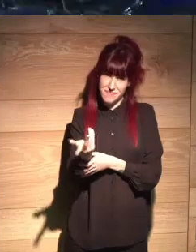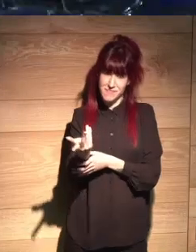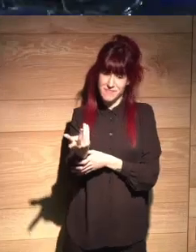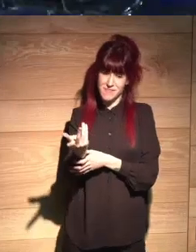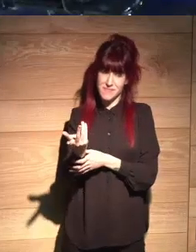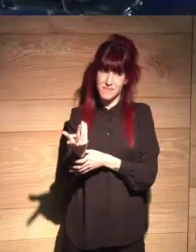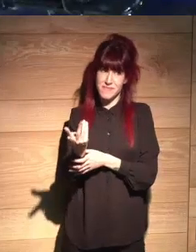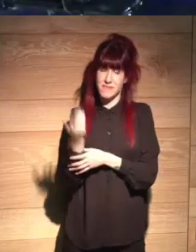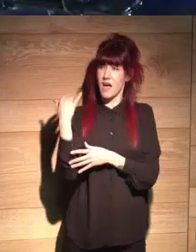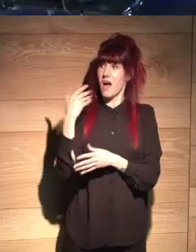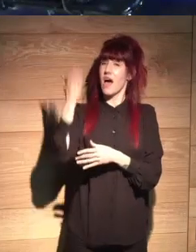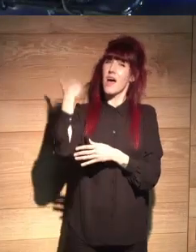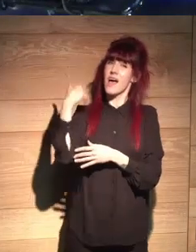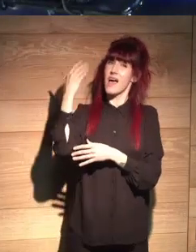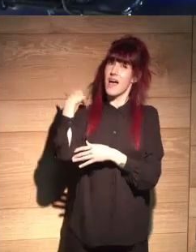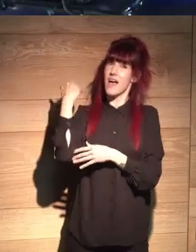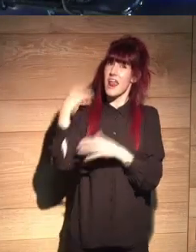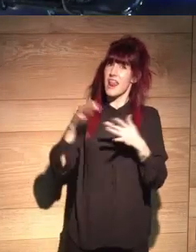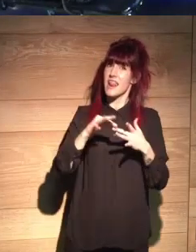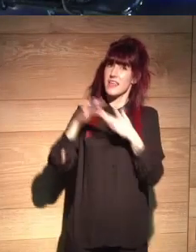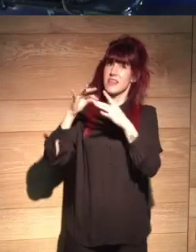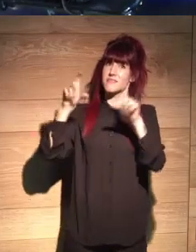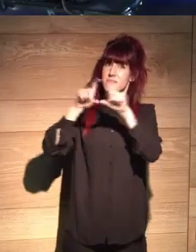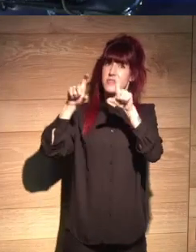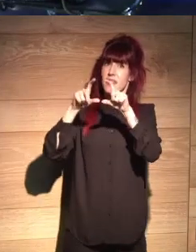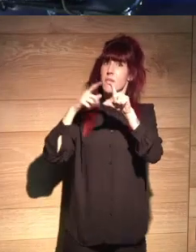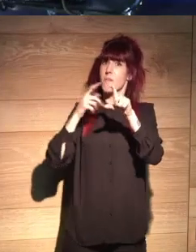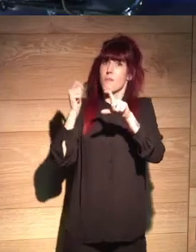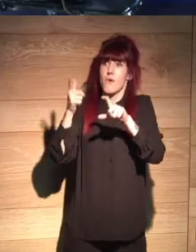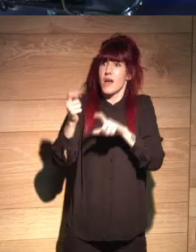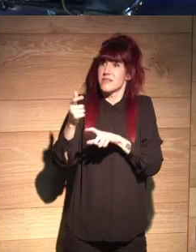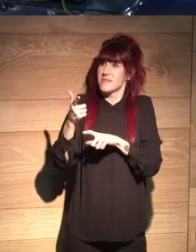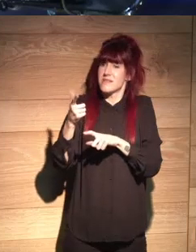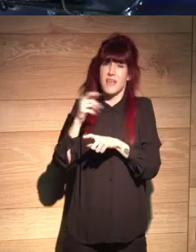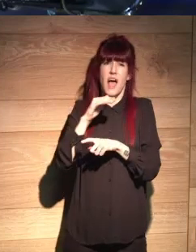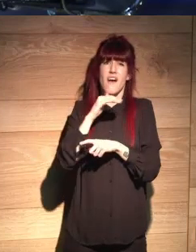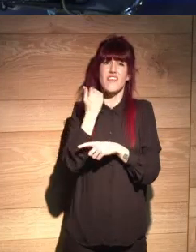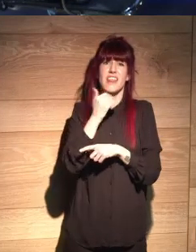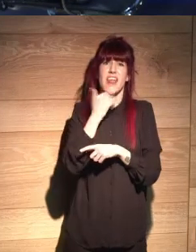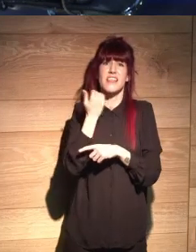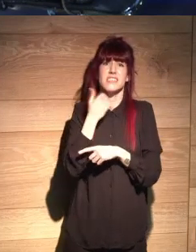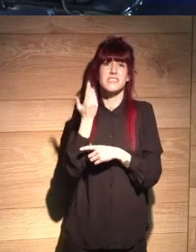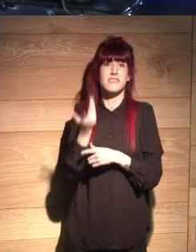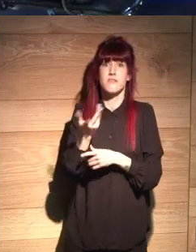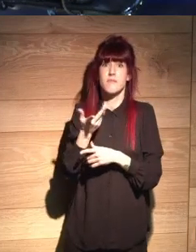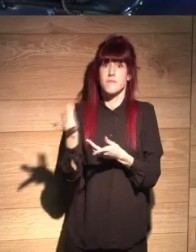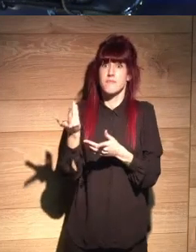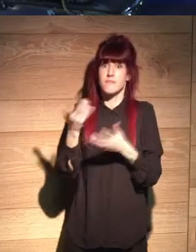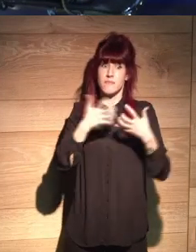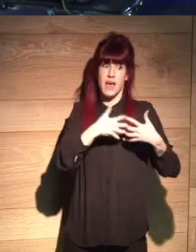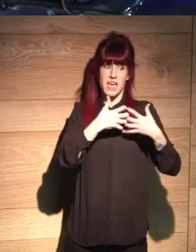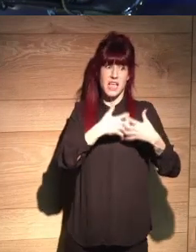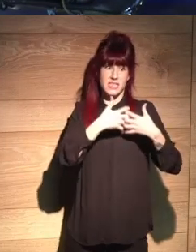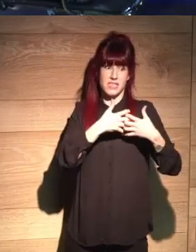them sometimes, says the speaker. For many years, they have regretted the scarcity of workers